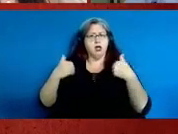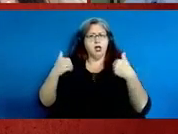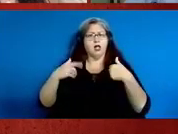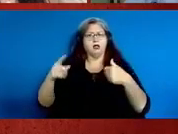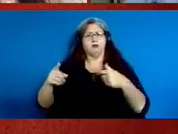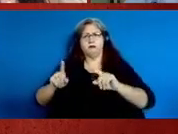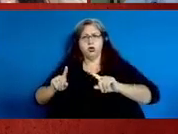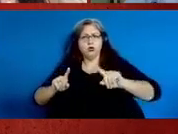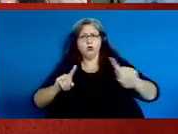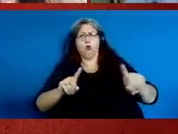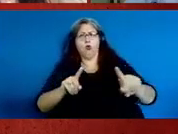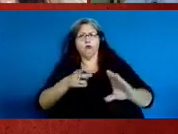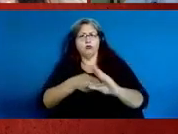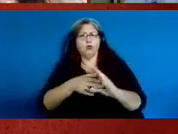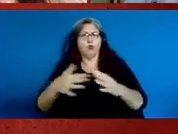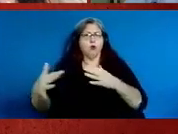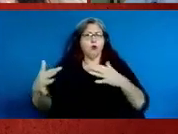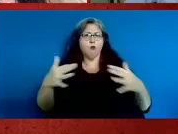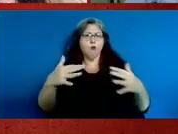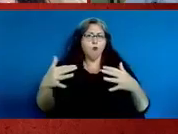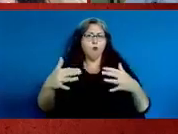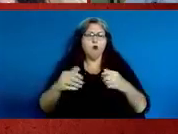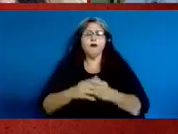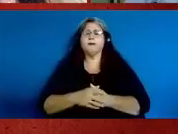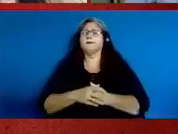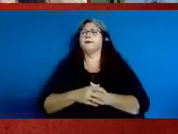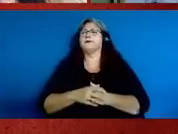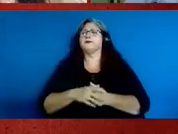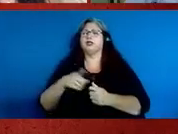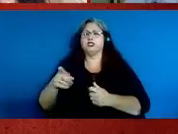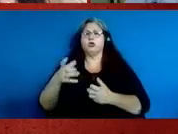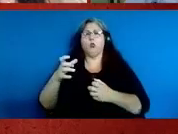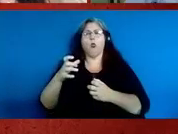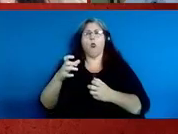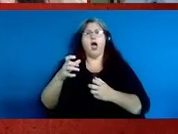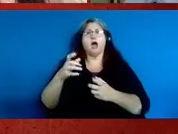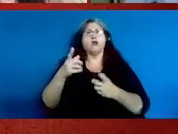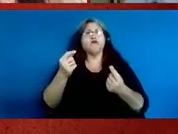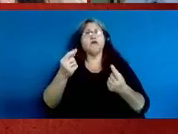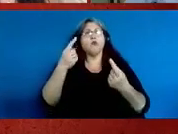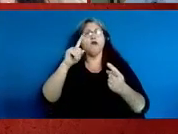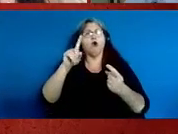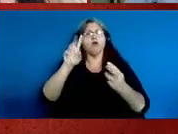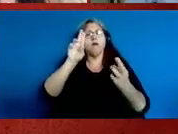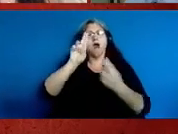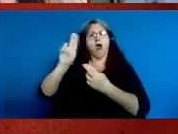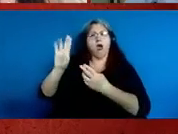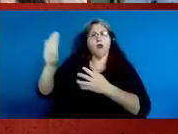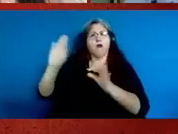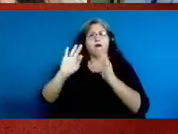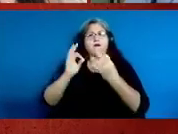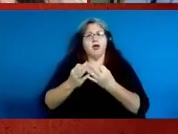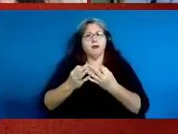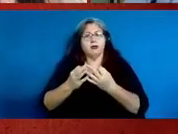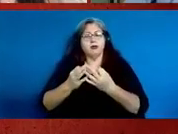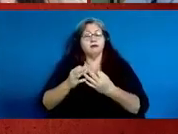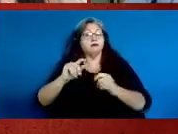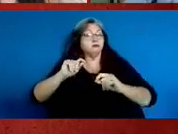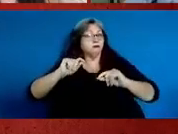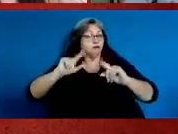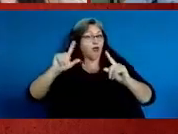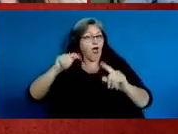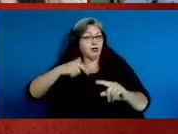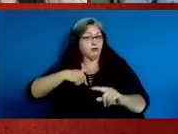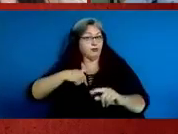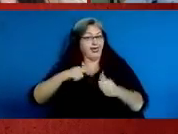into battle and trying to honor her family. And it was surprising to me at